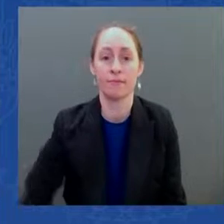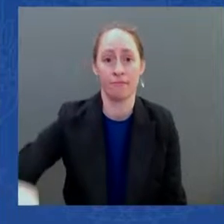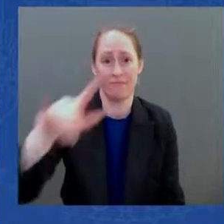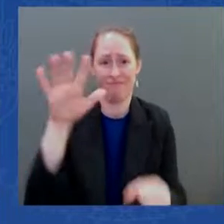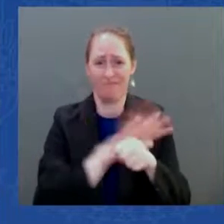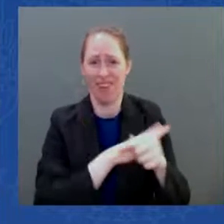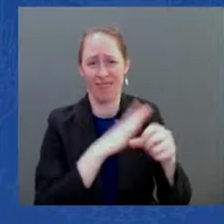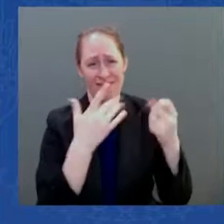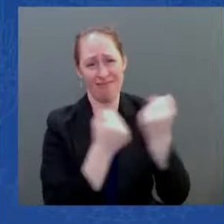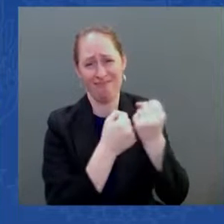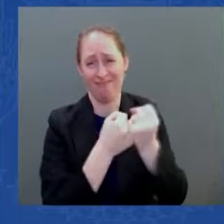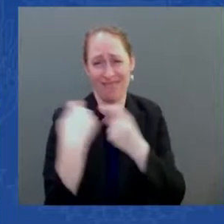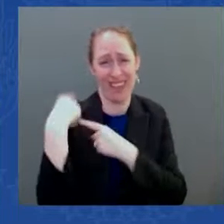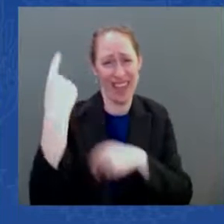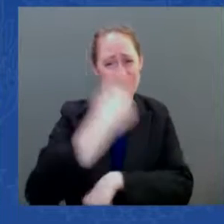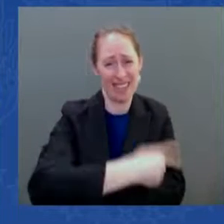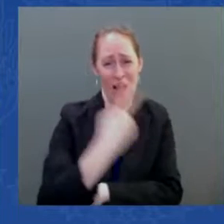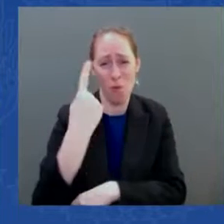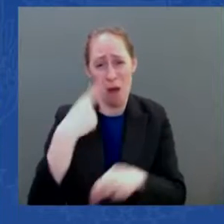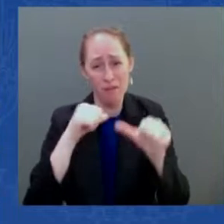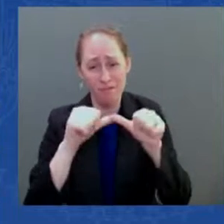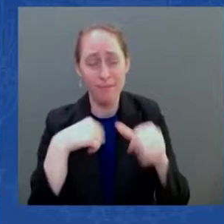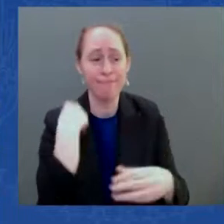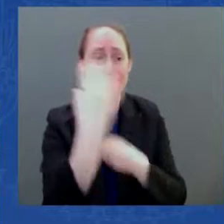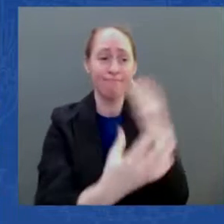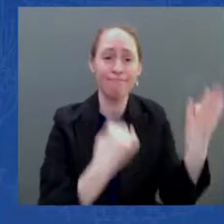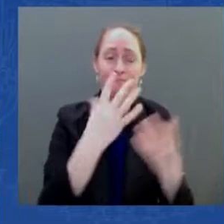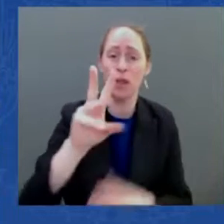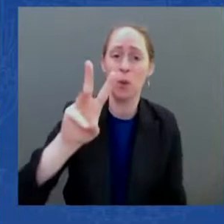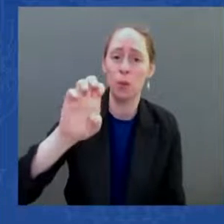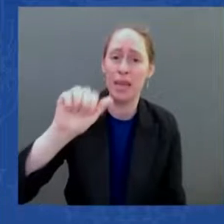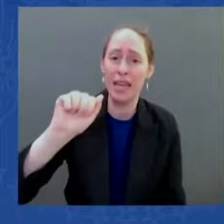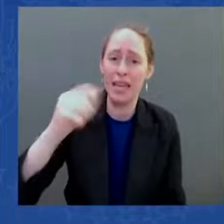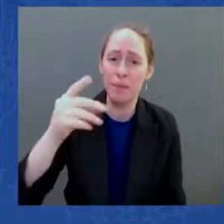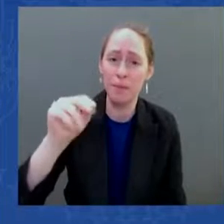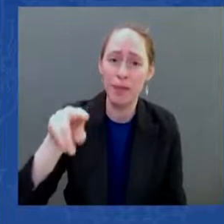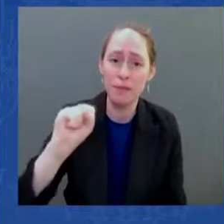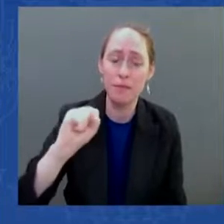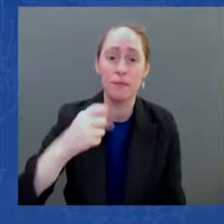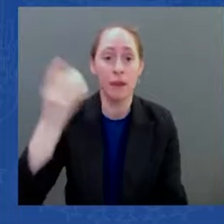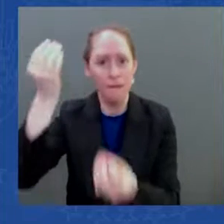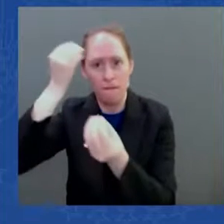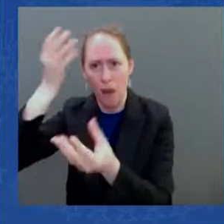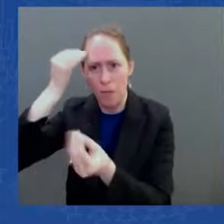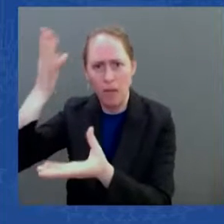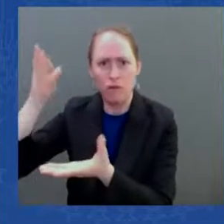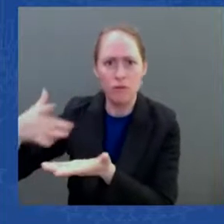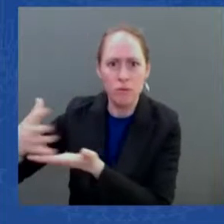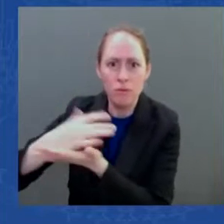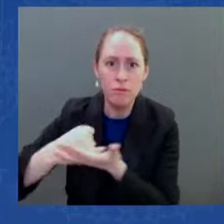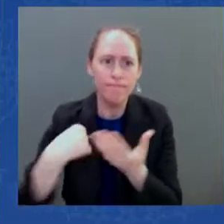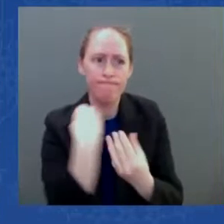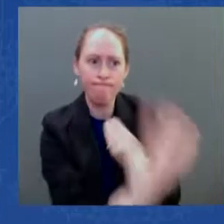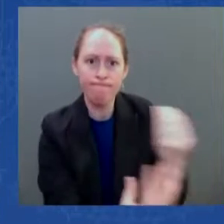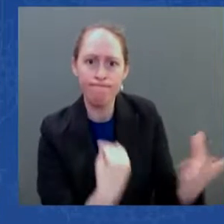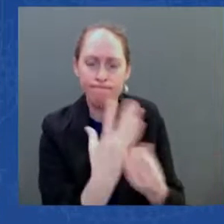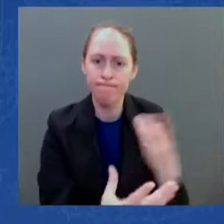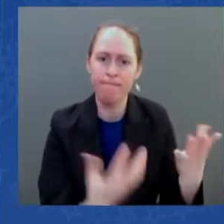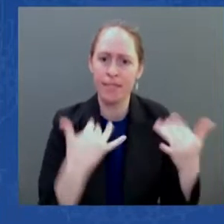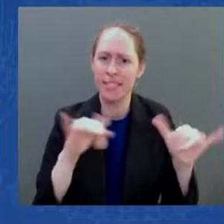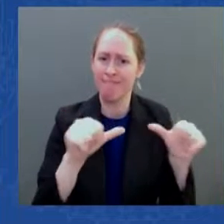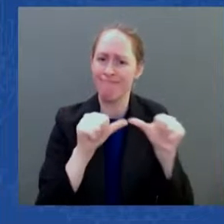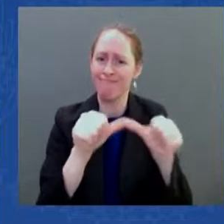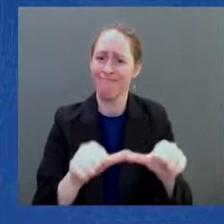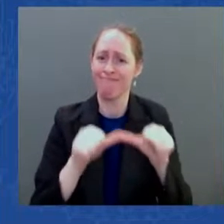intelligence from the nations of the free world, led by us, the United States. As Russia continues to grind out the military